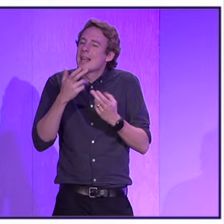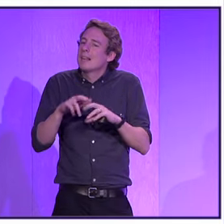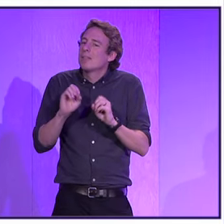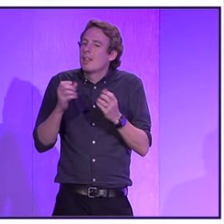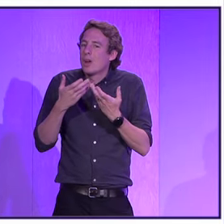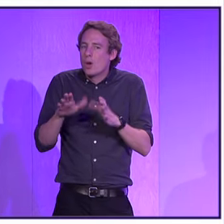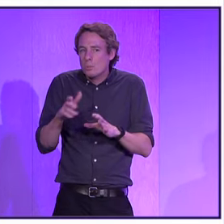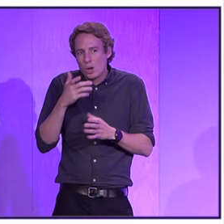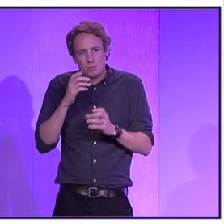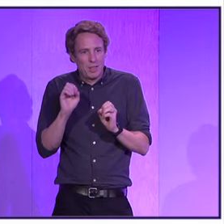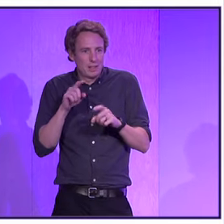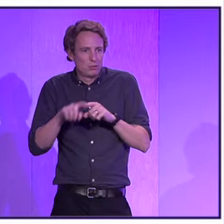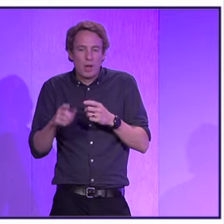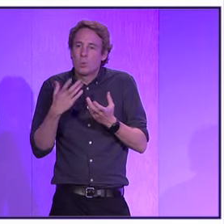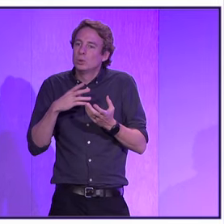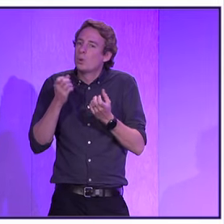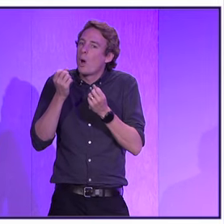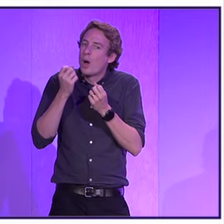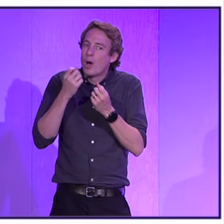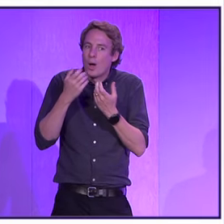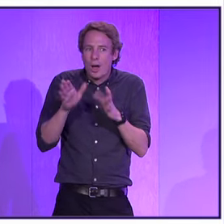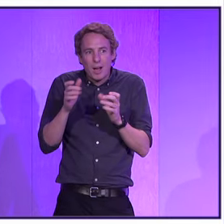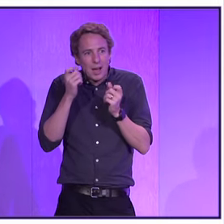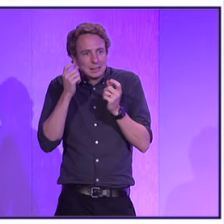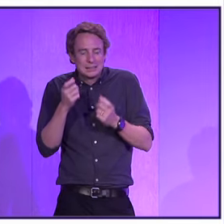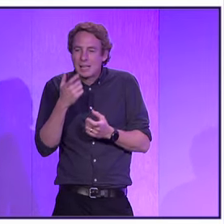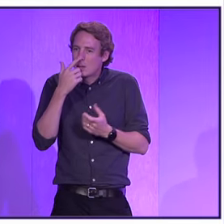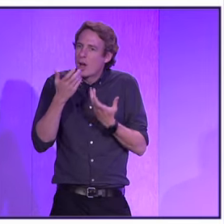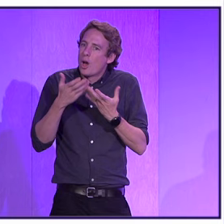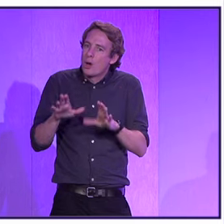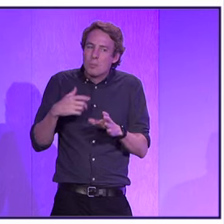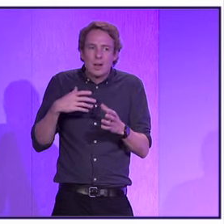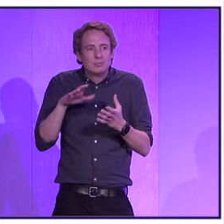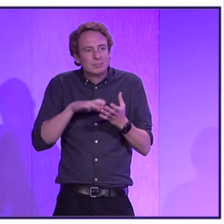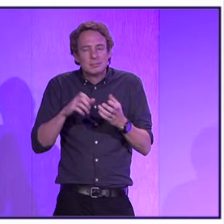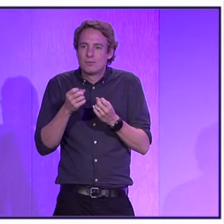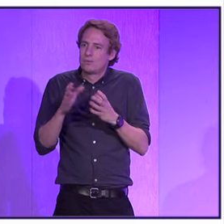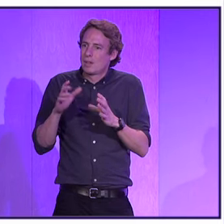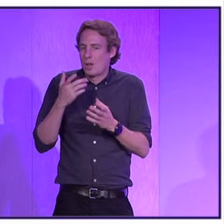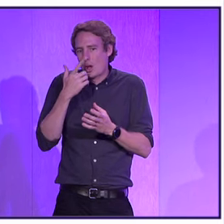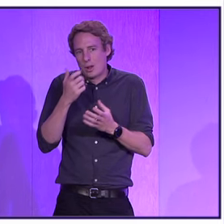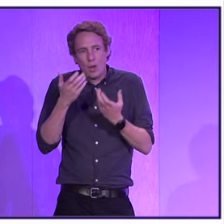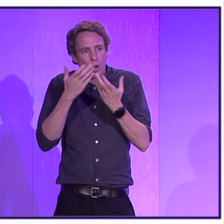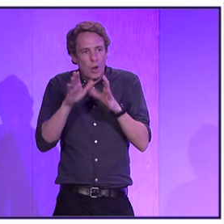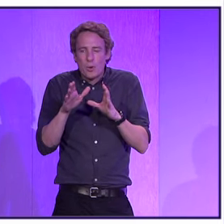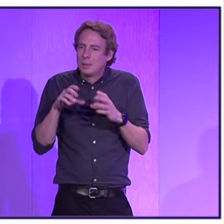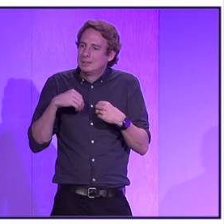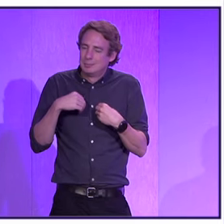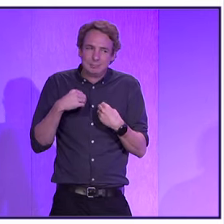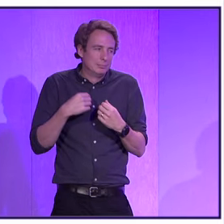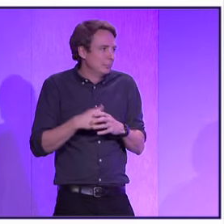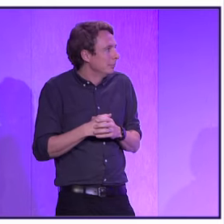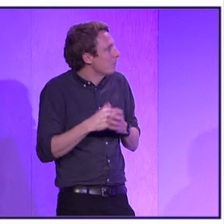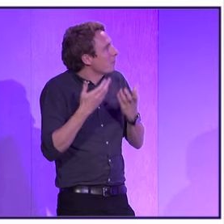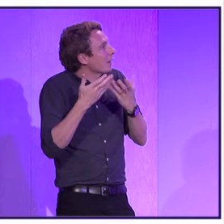you have not tried. If you want to overstand this, open wide. Open up the border, free up the land. Open up the books in the Vatican. Open yourself to